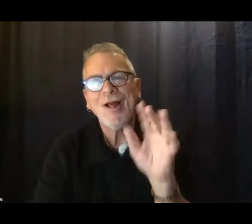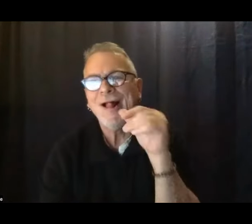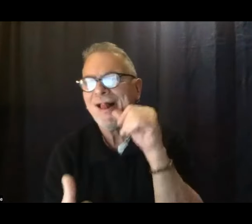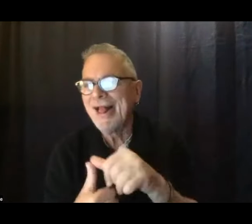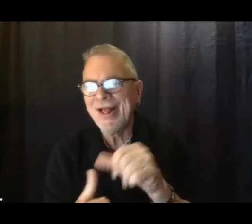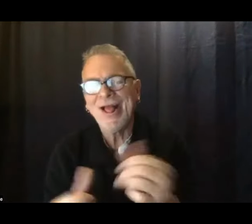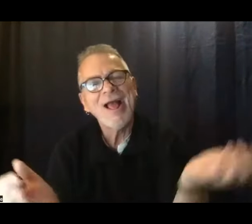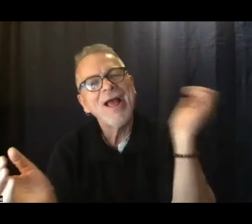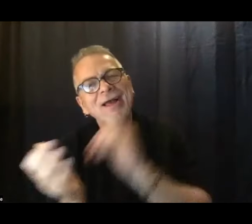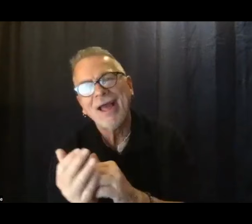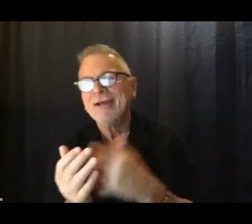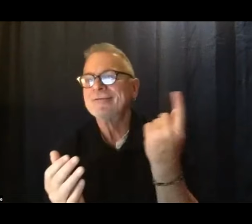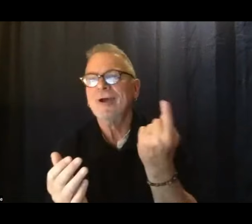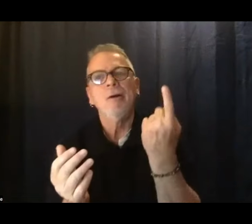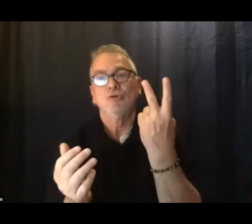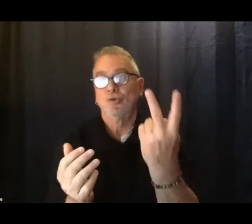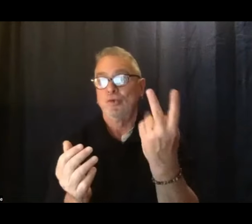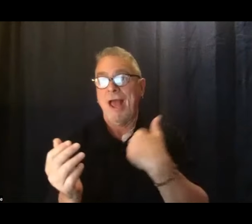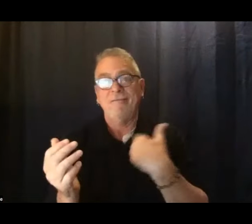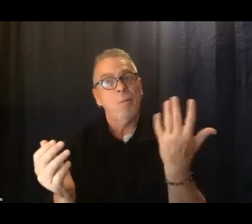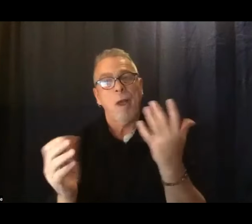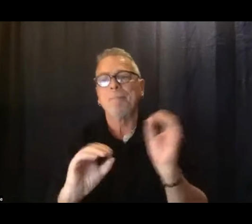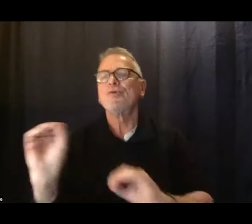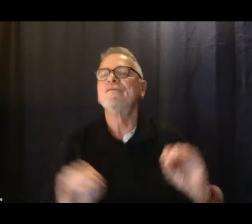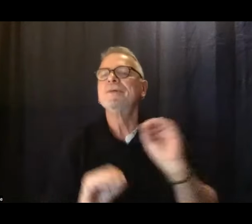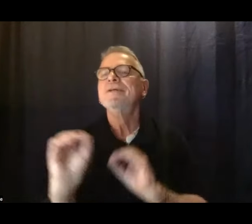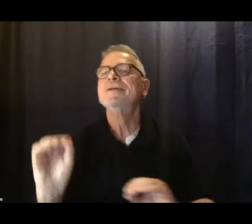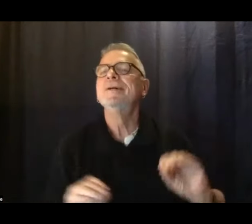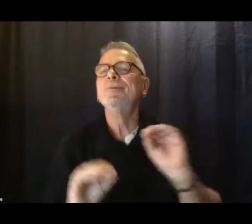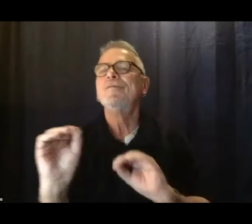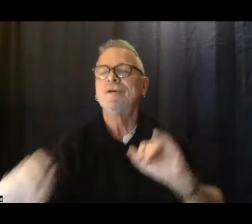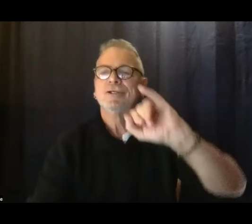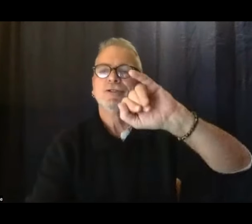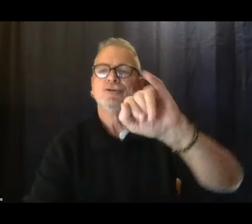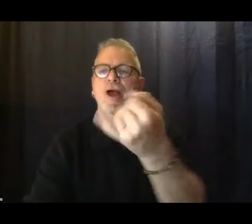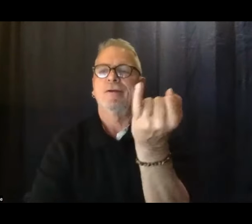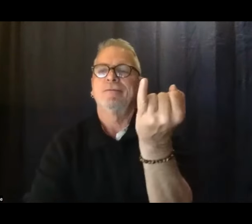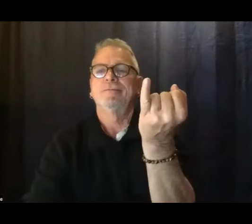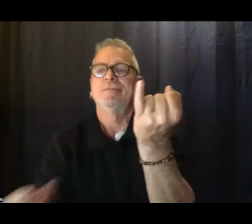there's just 2 out, out of 26 with 24 removed. You've got 2 left, right?